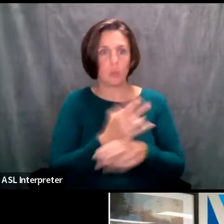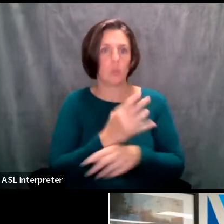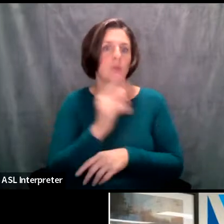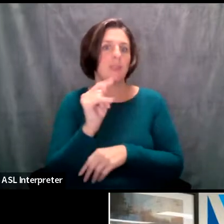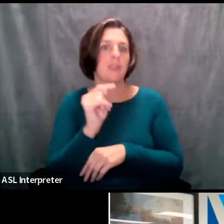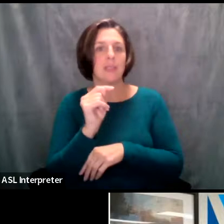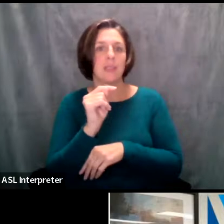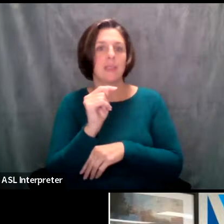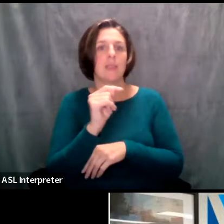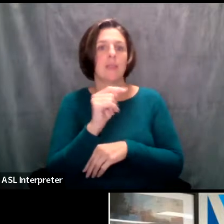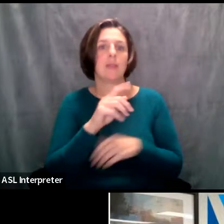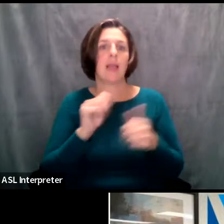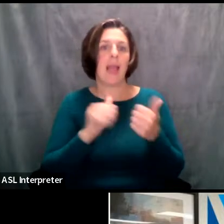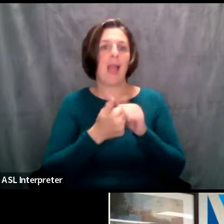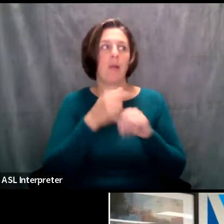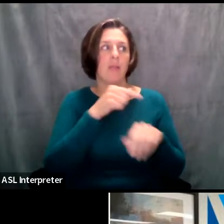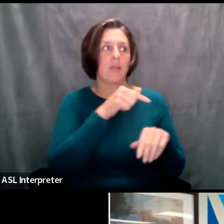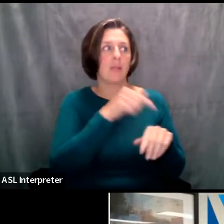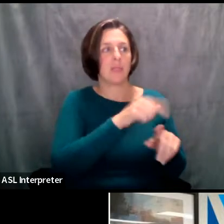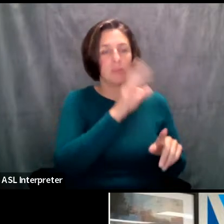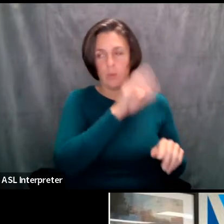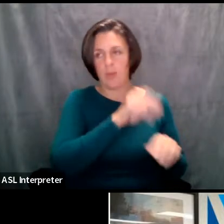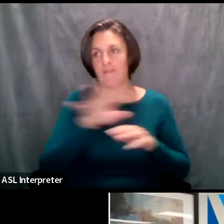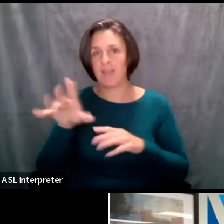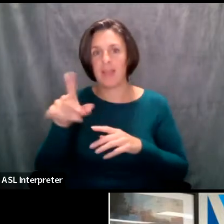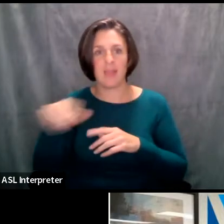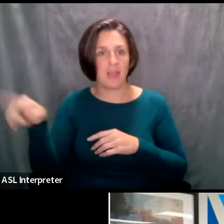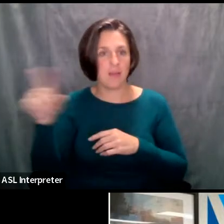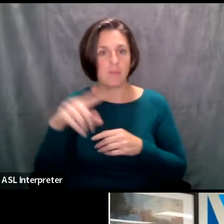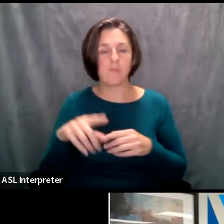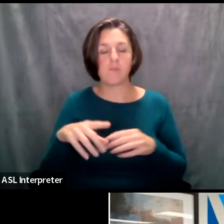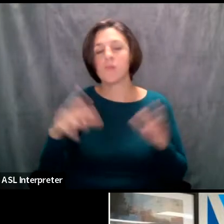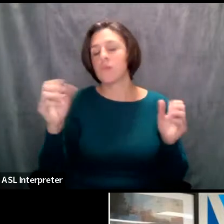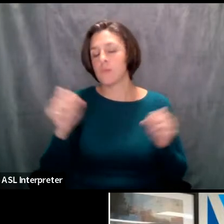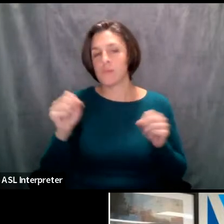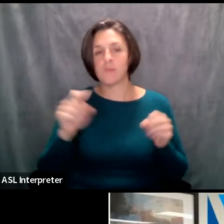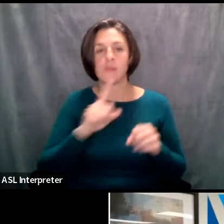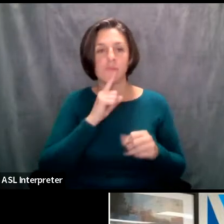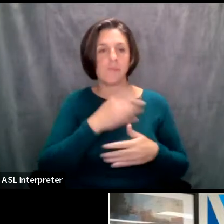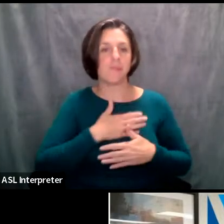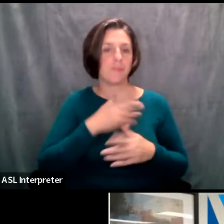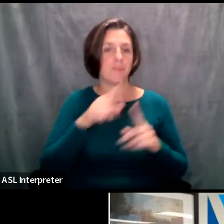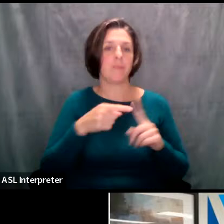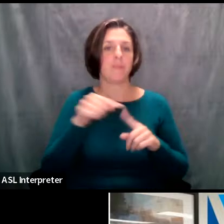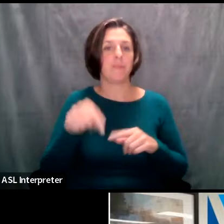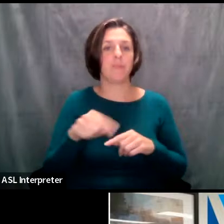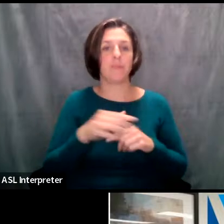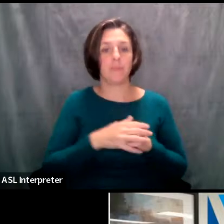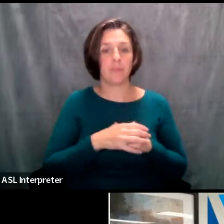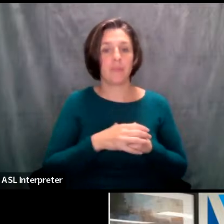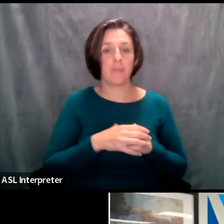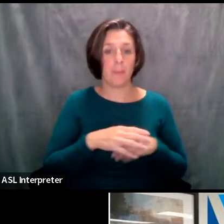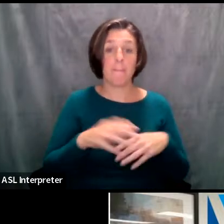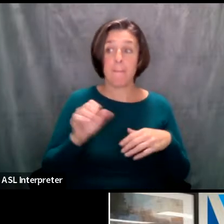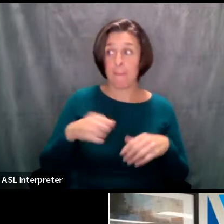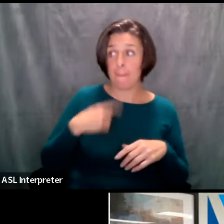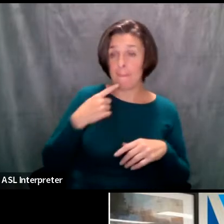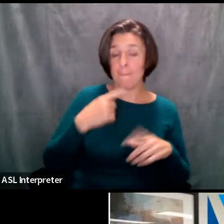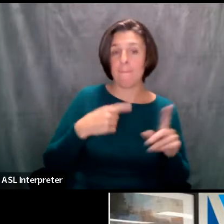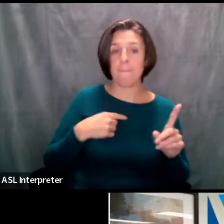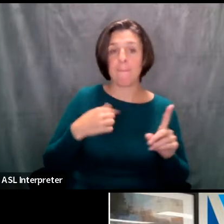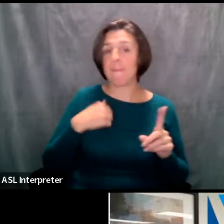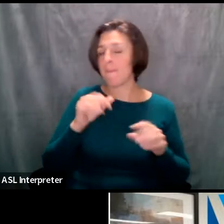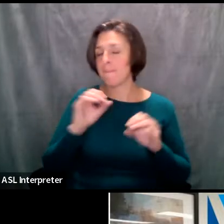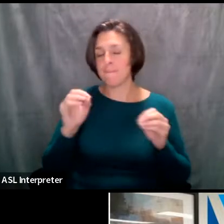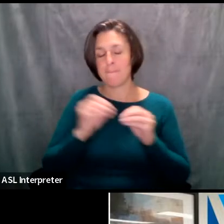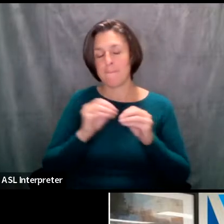how is that going to affect them? So yeah, that's what I appreciate about this. So Can I just say thank you? yes, Yeah. go ahead. Yeah, I didn't have any other comments to